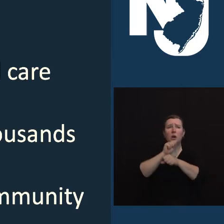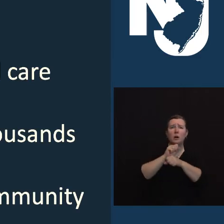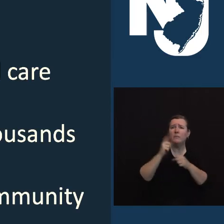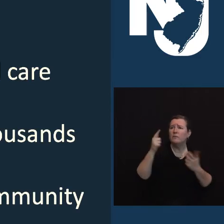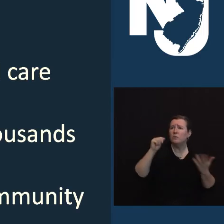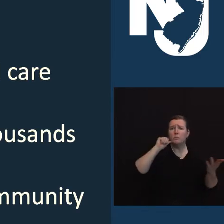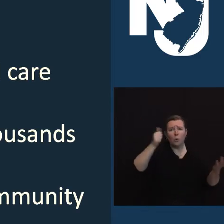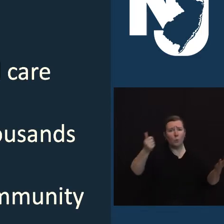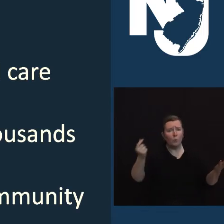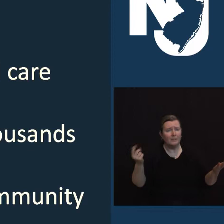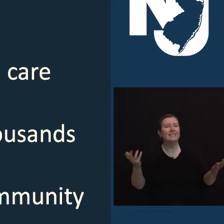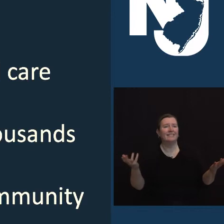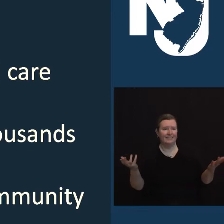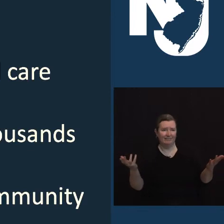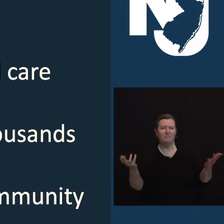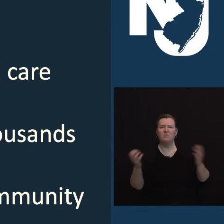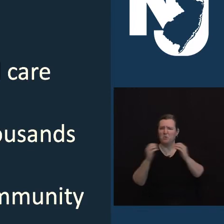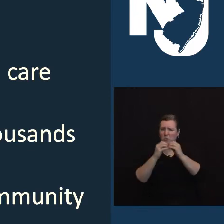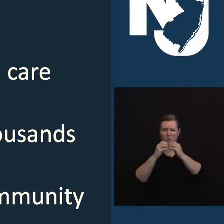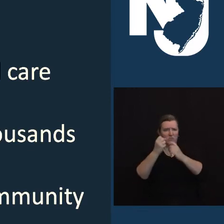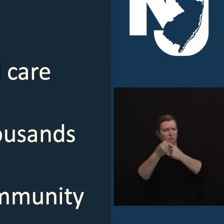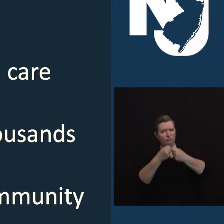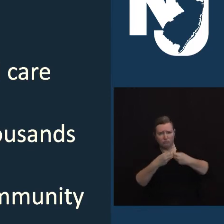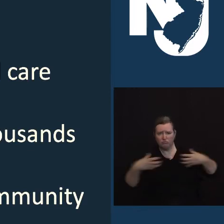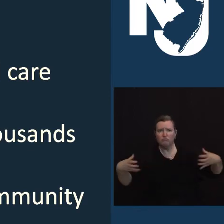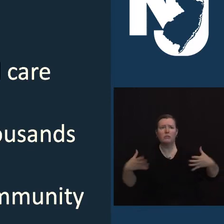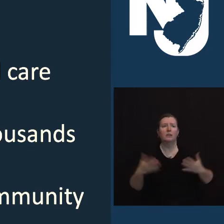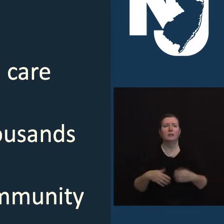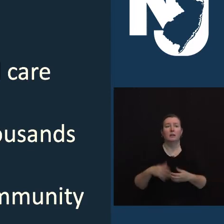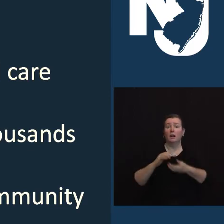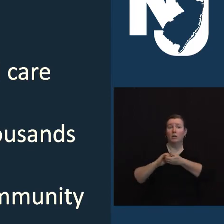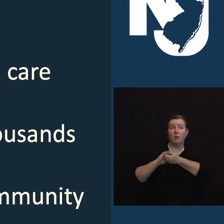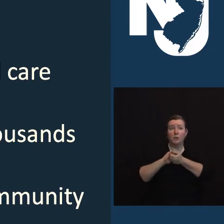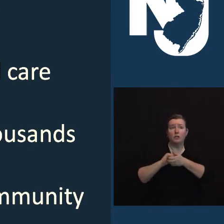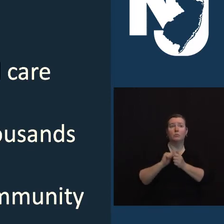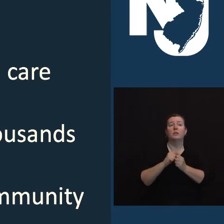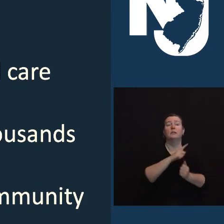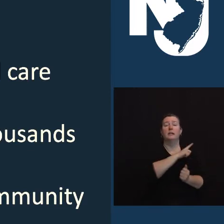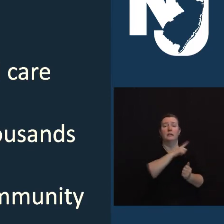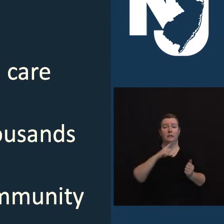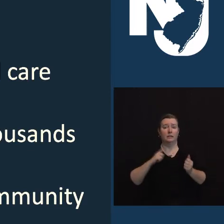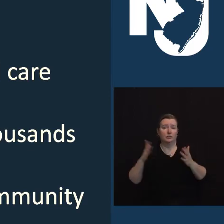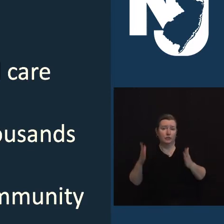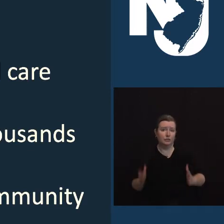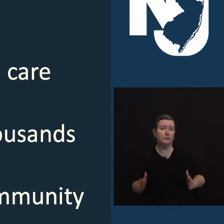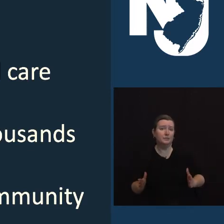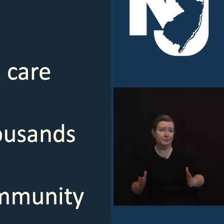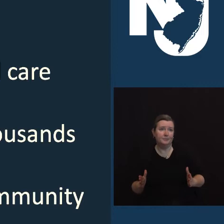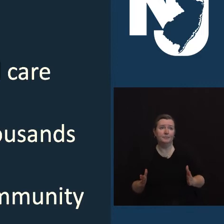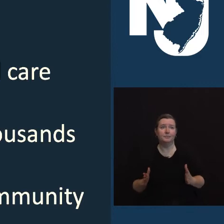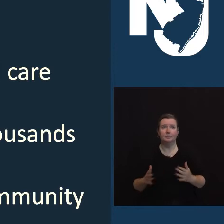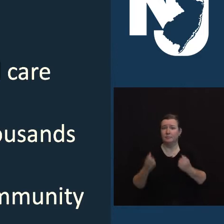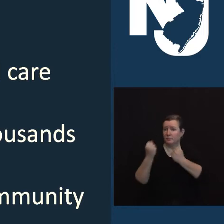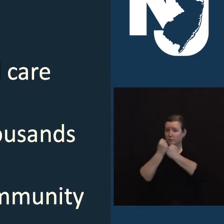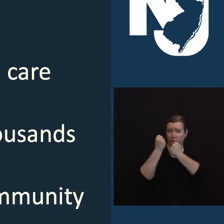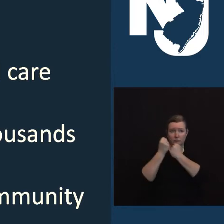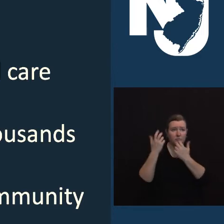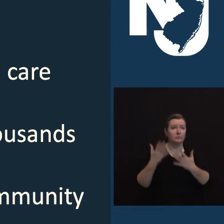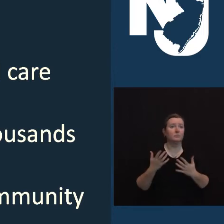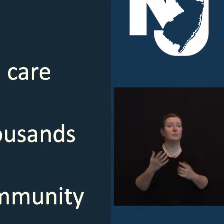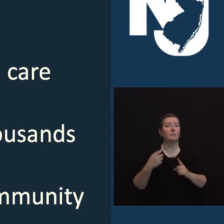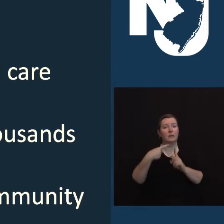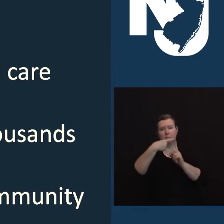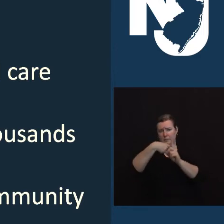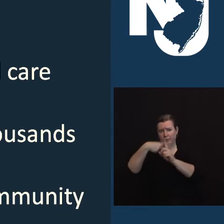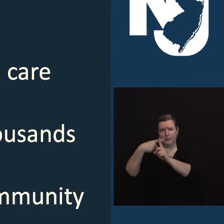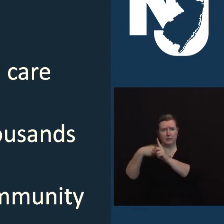look forward to working with our legislative partners and stakeholders and advocates over the coming months as we finalize the budget, which will take